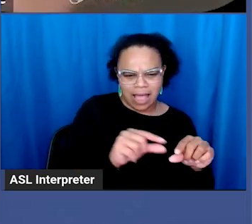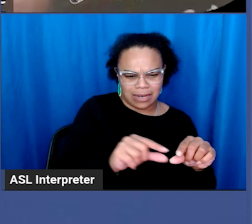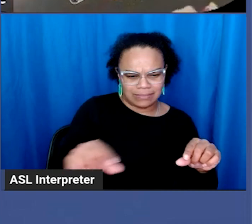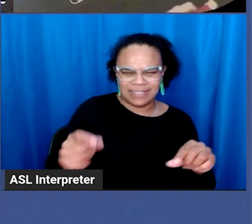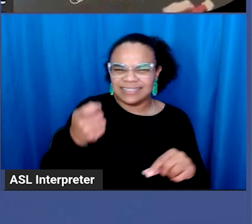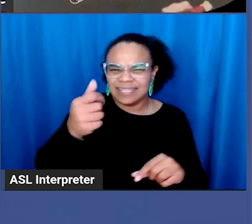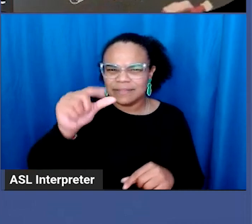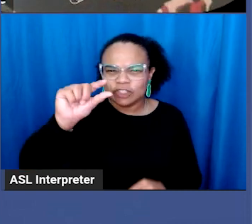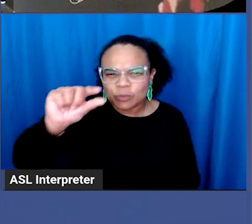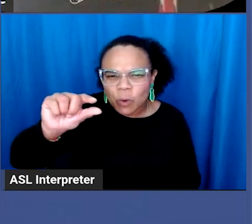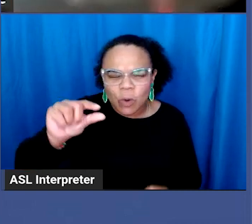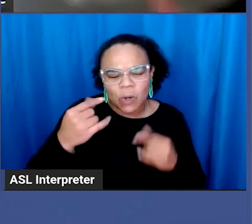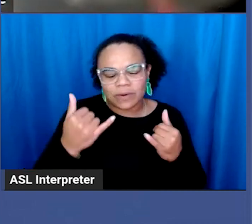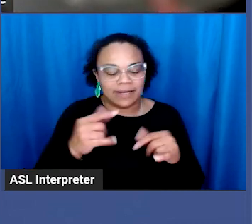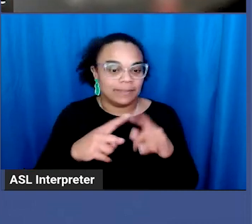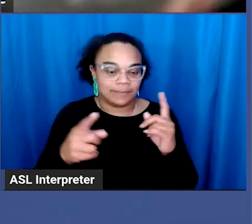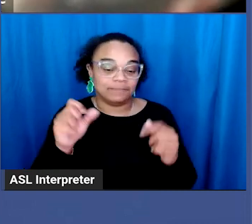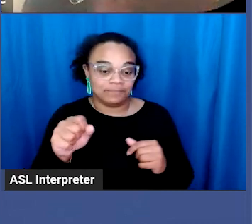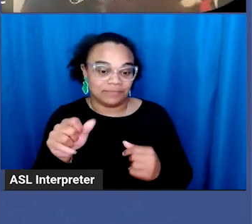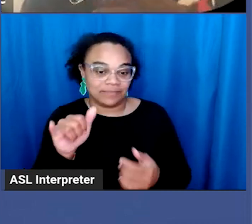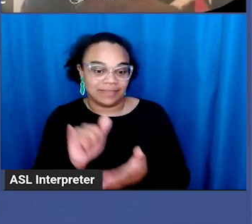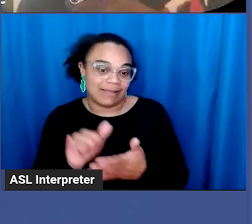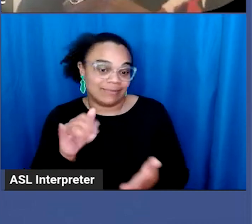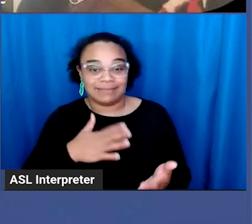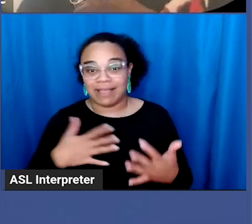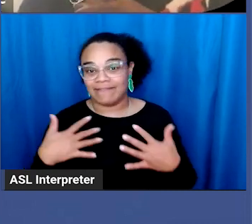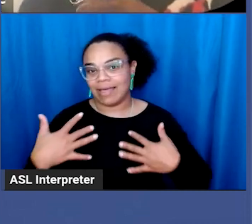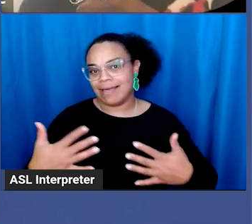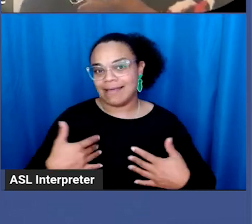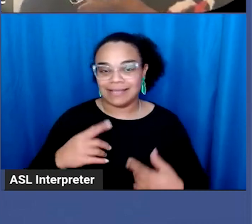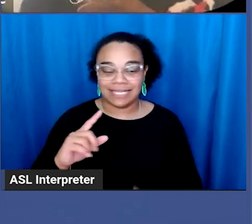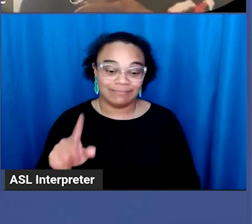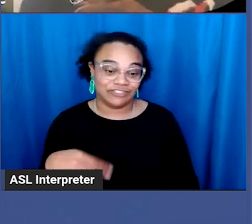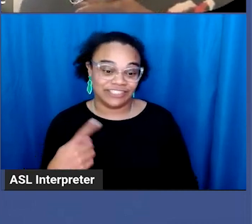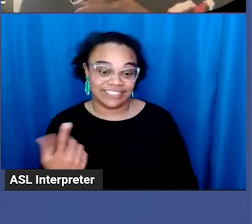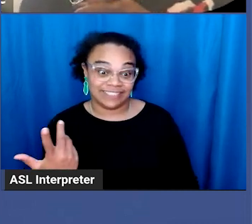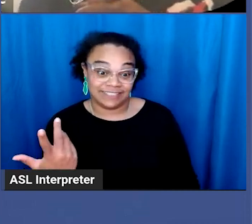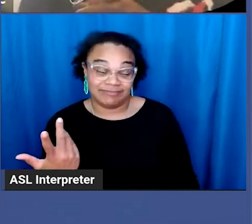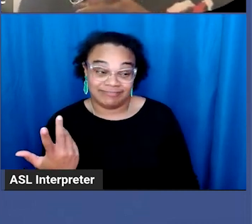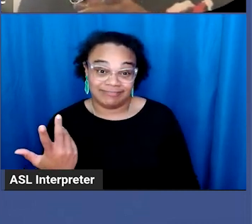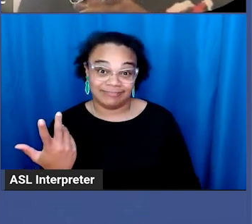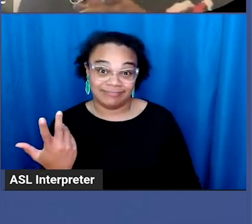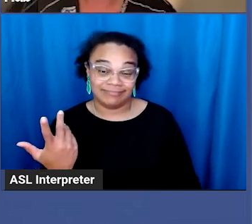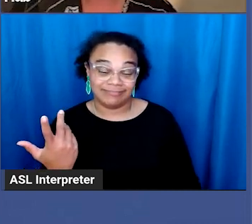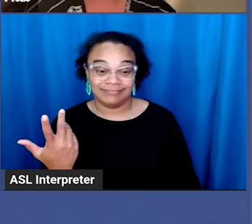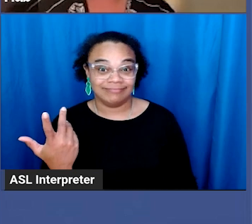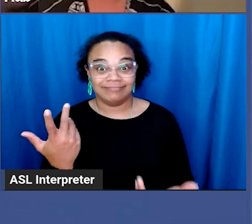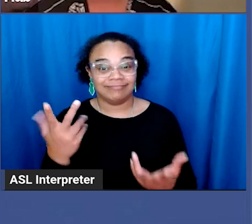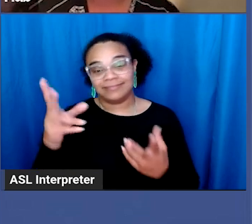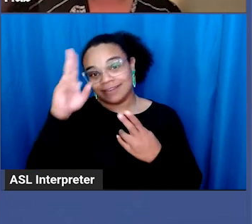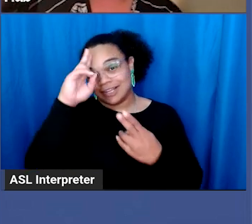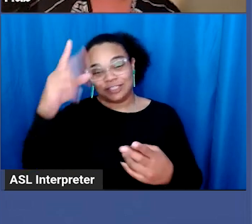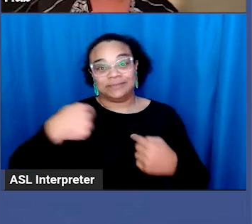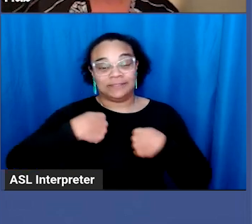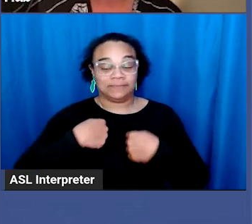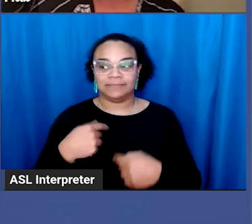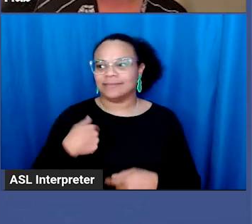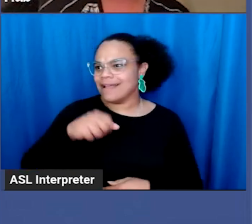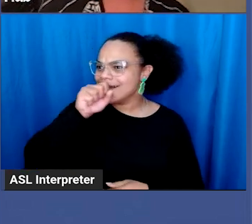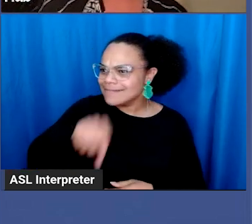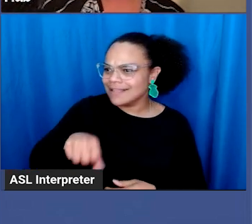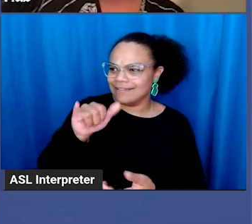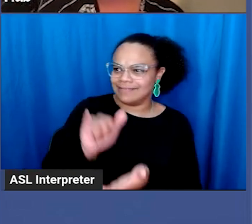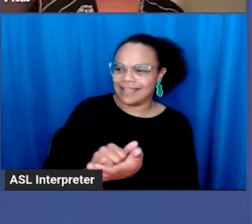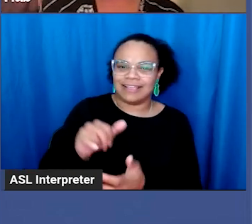tiny, but yeah, that was kind of the vibe, just like ode to me. I love that little reproductive